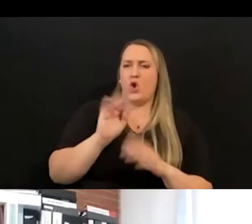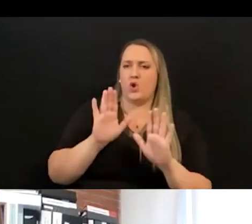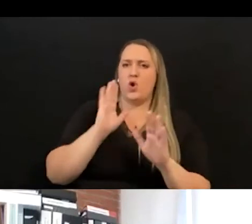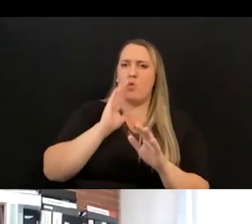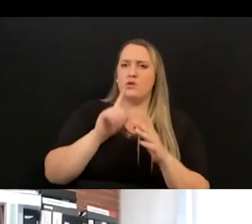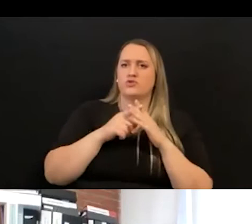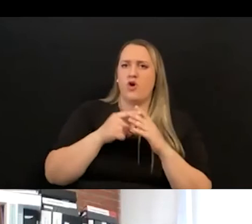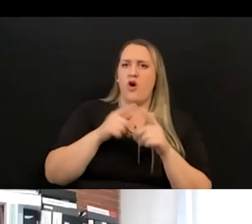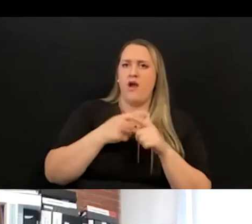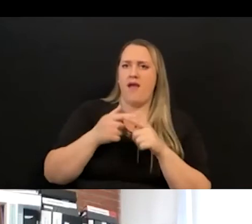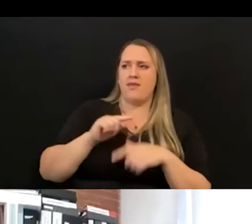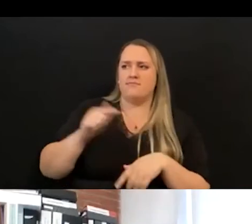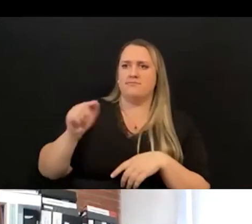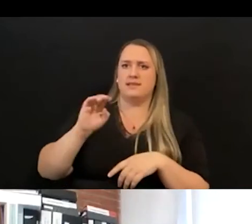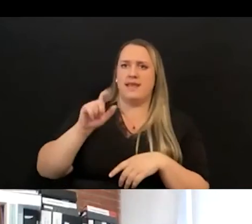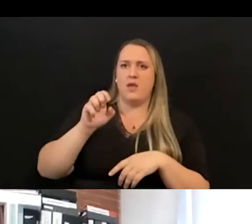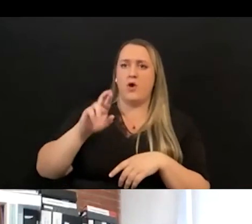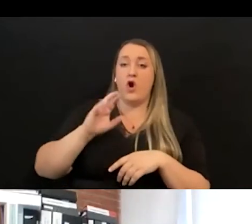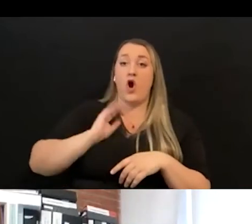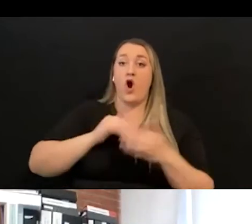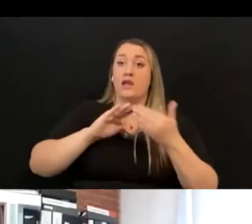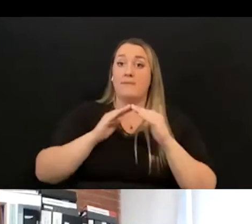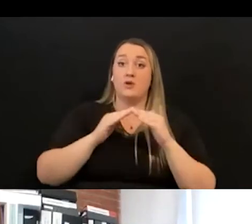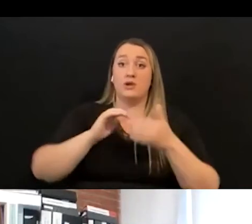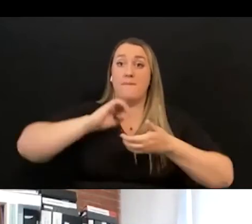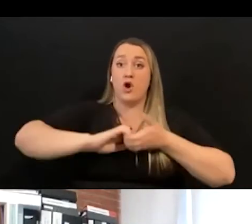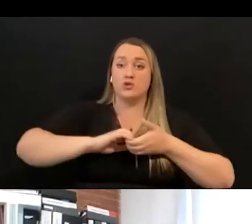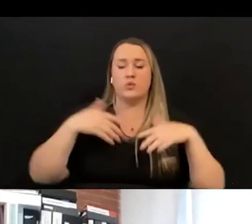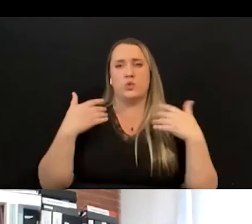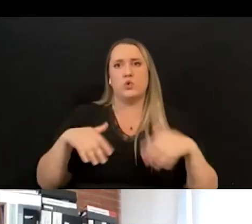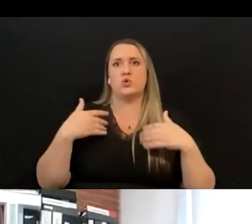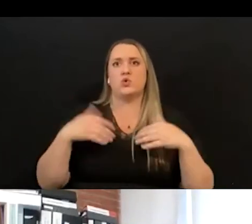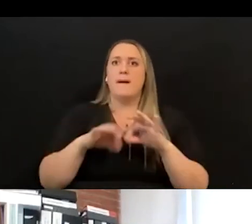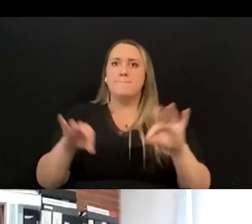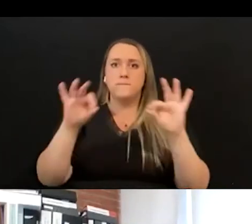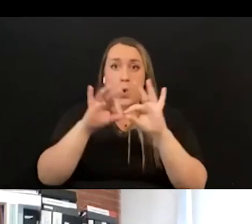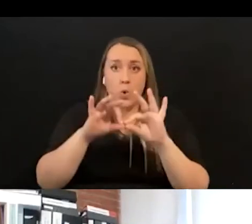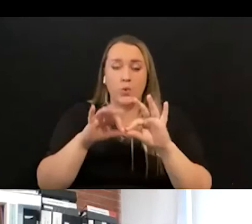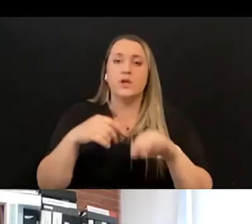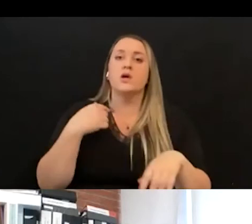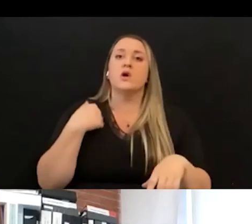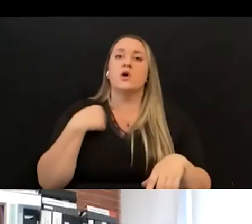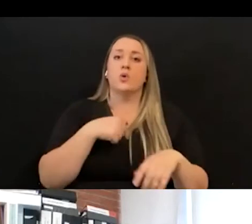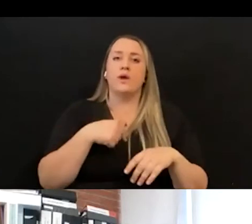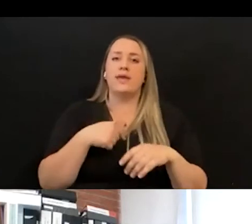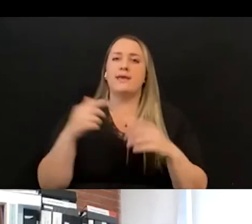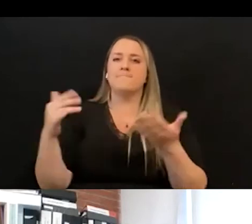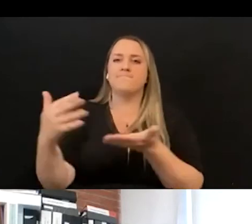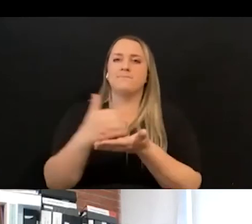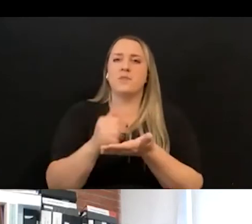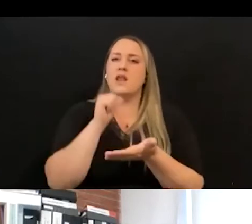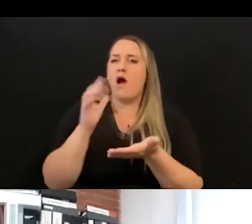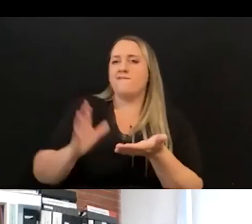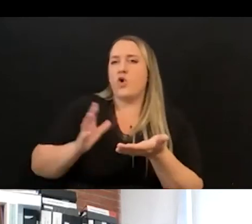over. Our community partnerships were really critical here. So we actually gathered an informal advisory group,